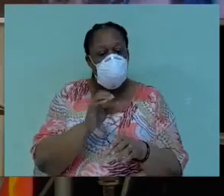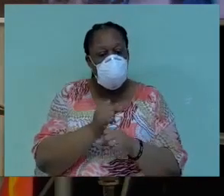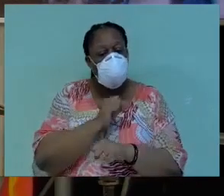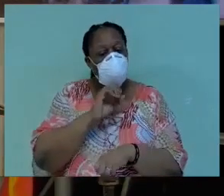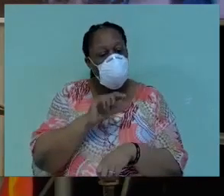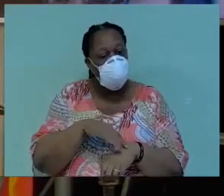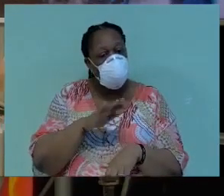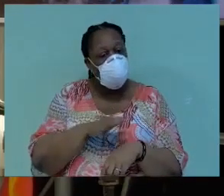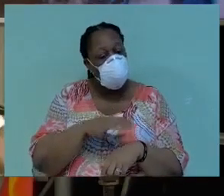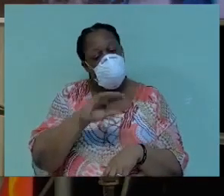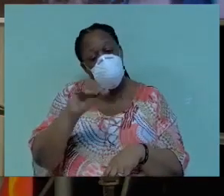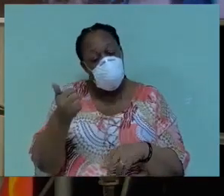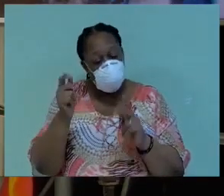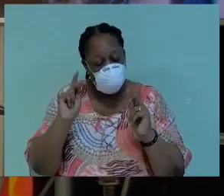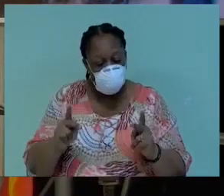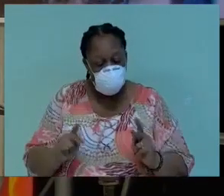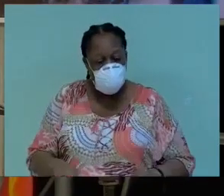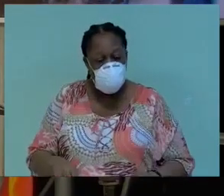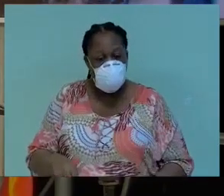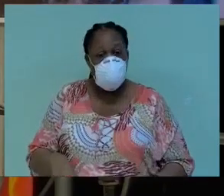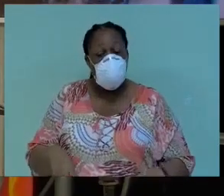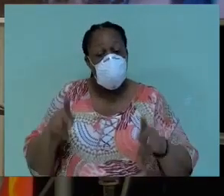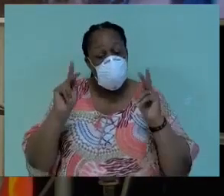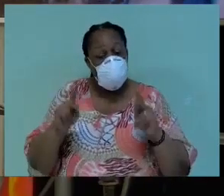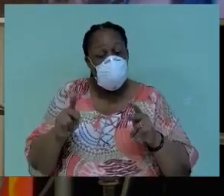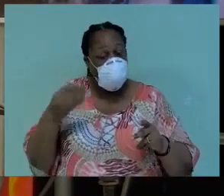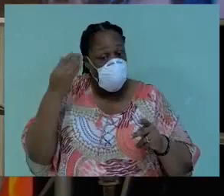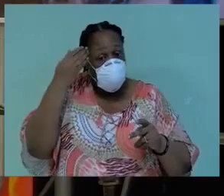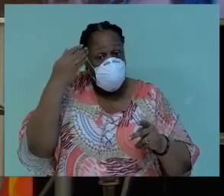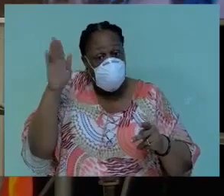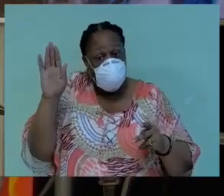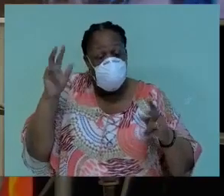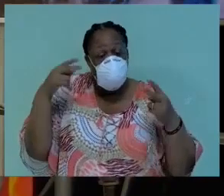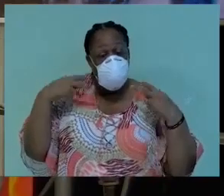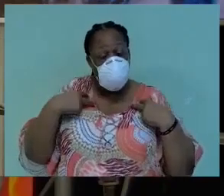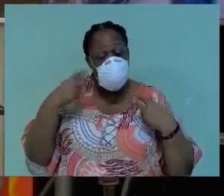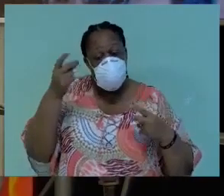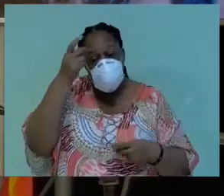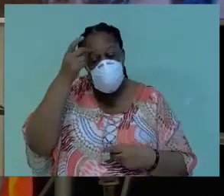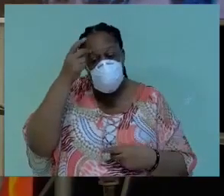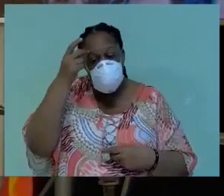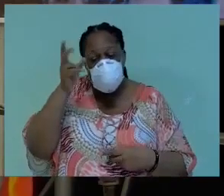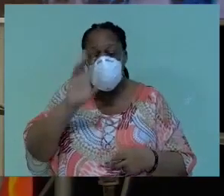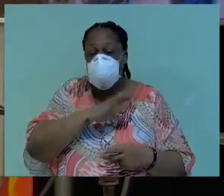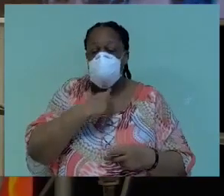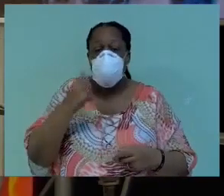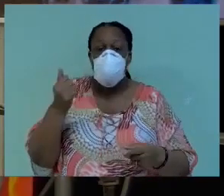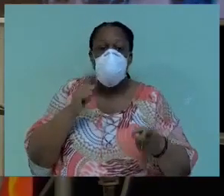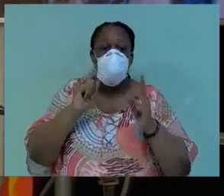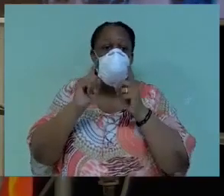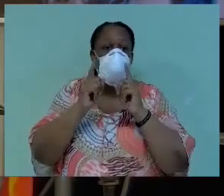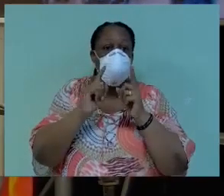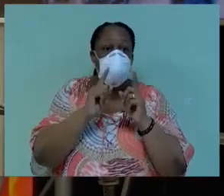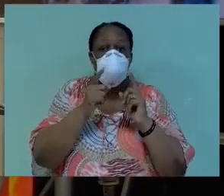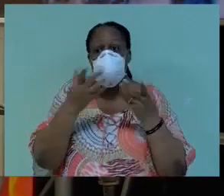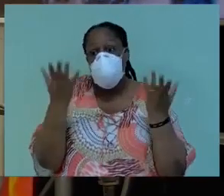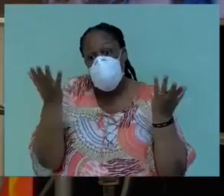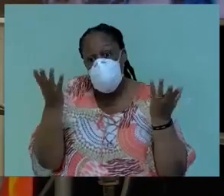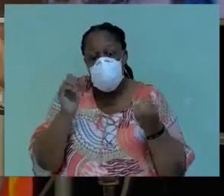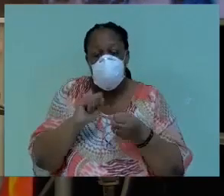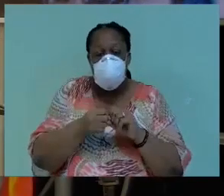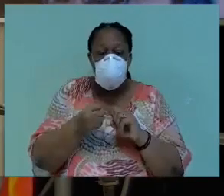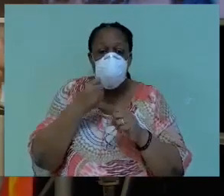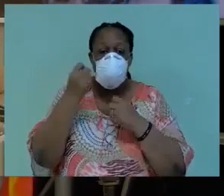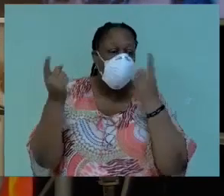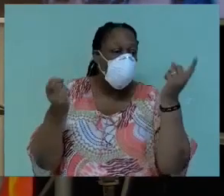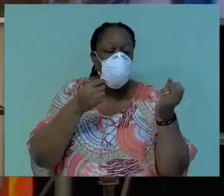infected but don't know, and they're not having any symptoms, persons who are symptomatic, or even persons who are asymptomatic, which means that every